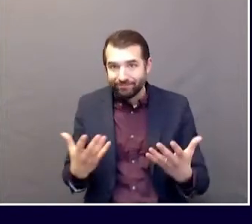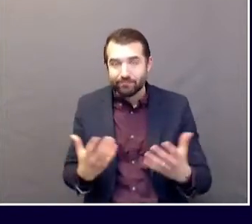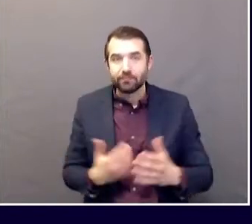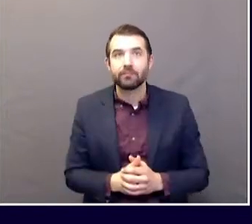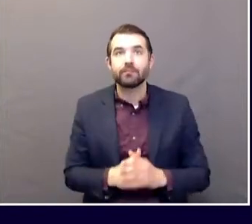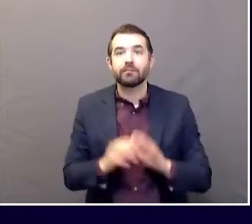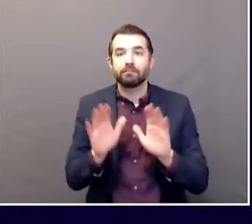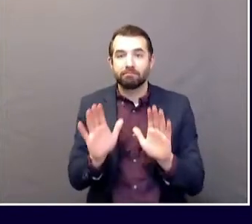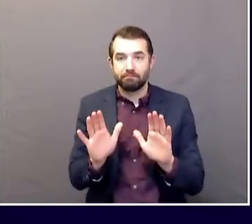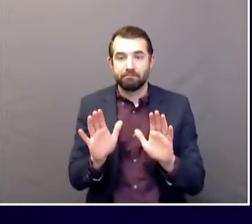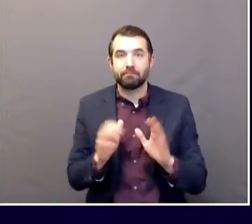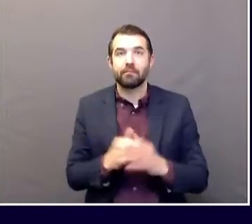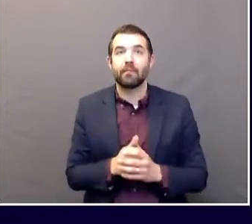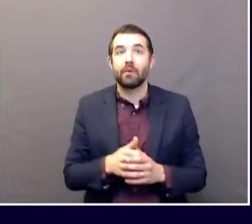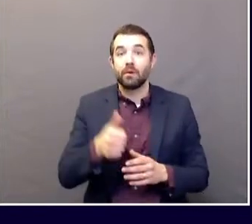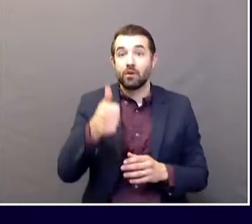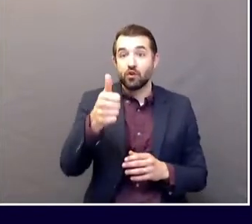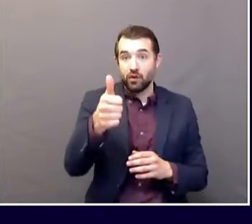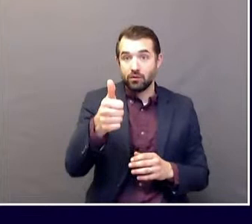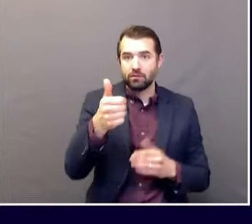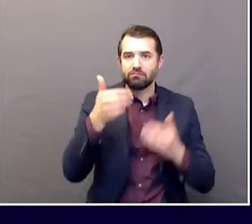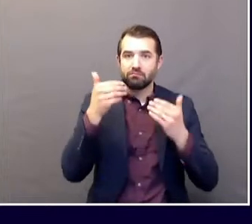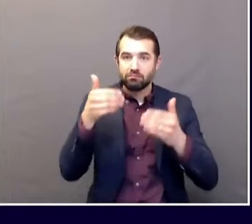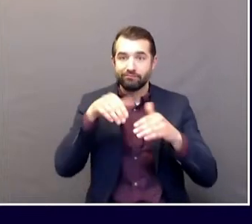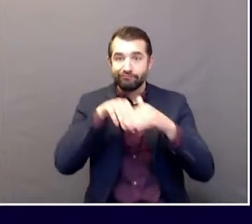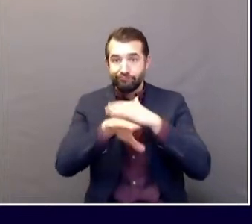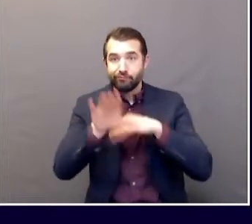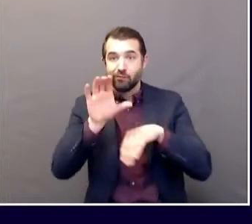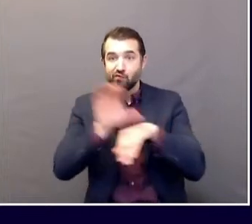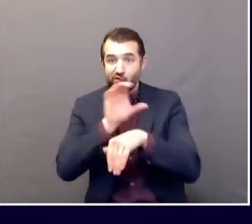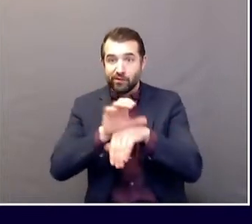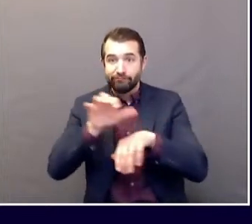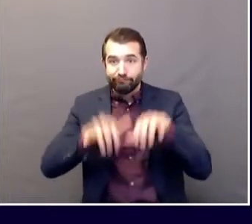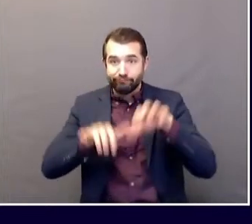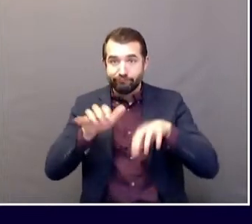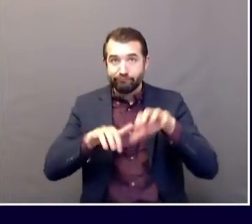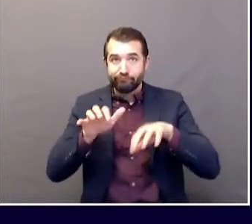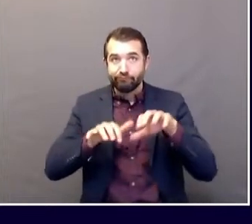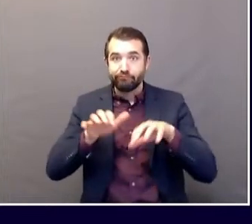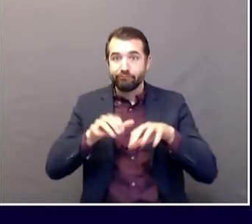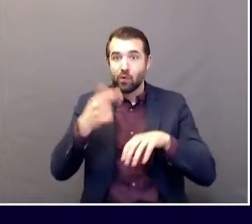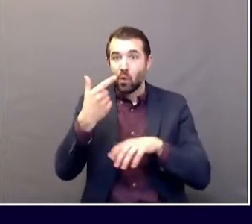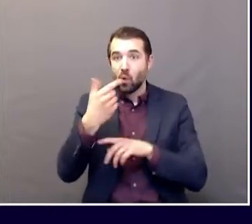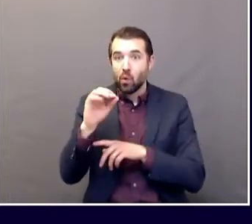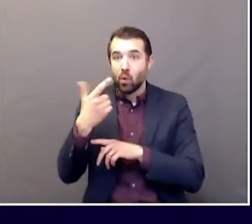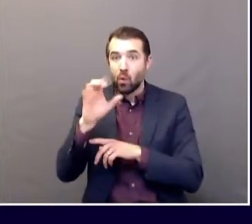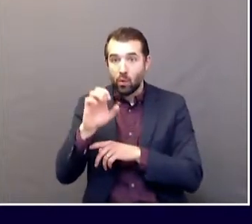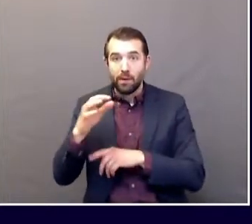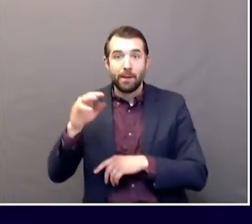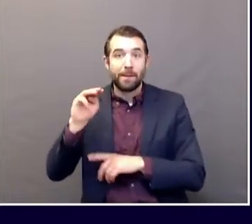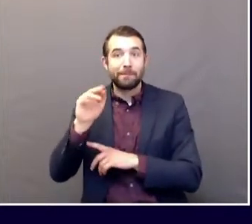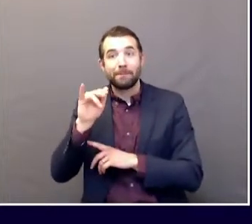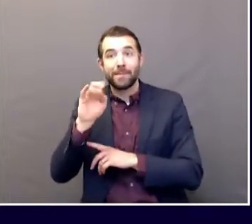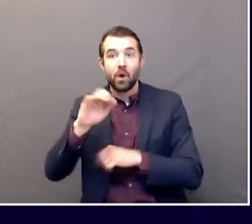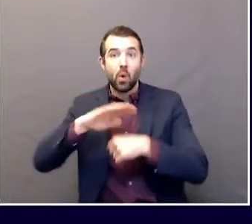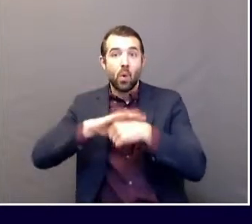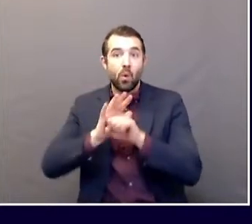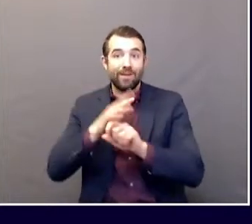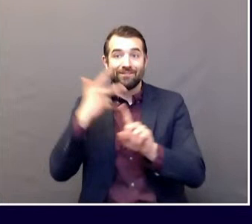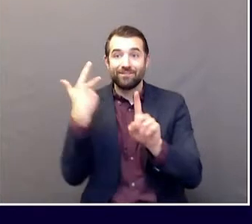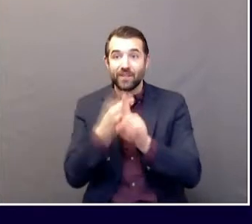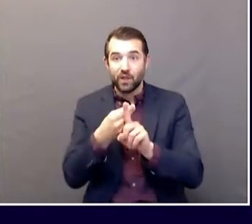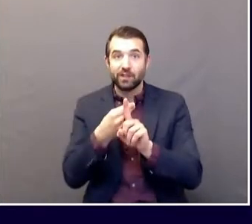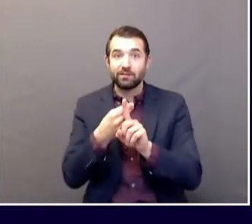Google or find by Googling Maine COVID vaccines. That's how I find it when I can't find my bookmarks in my